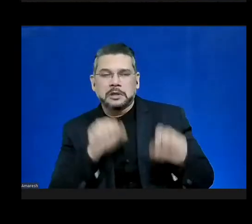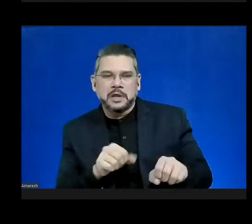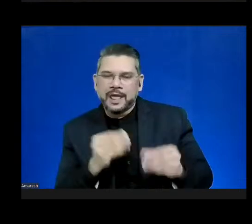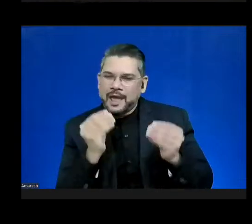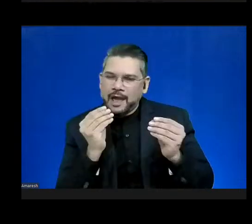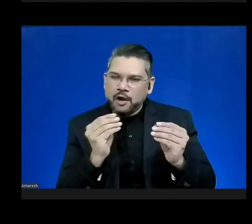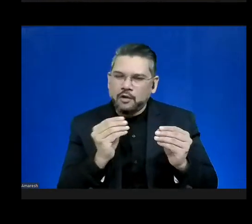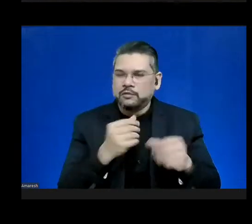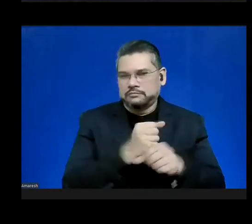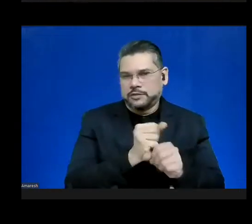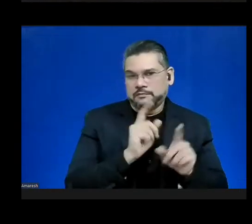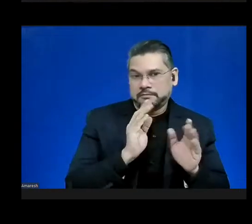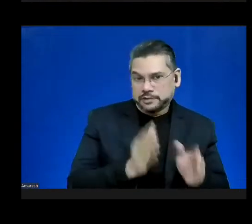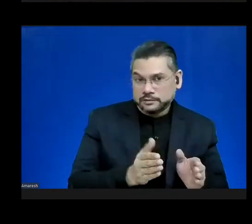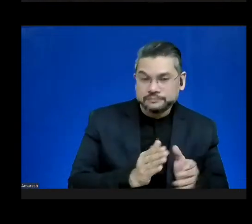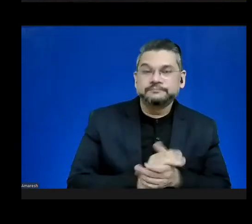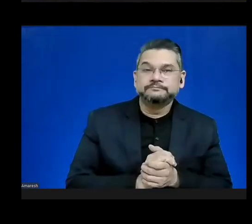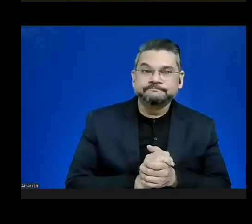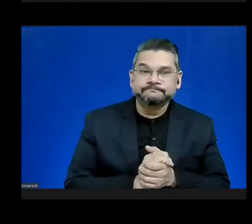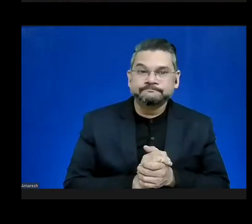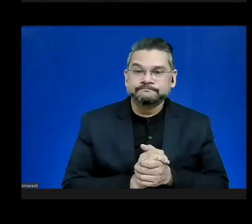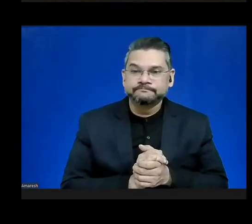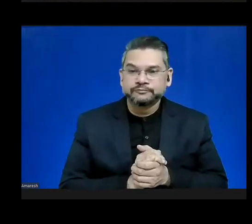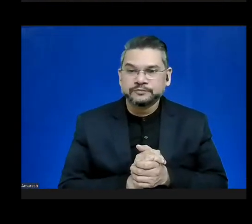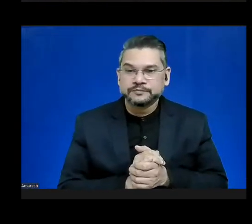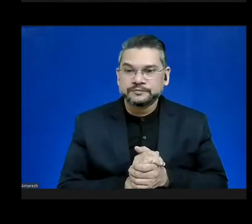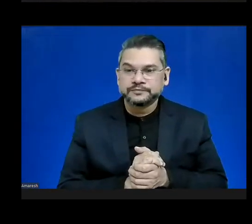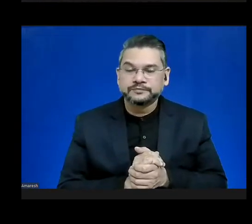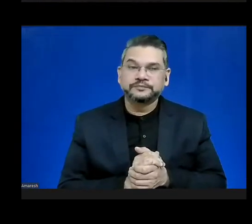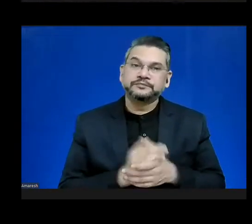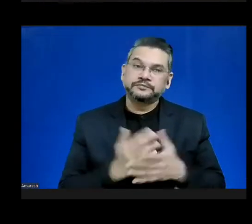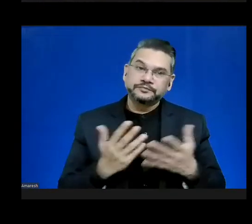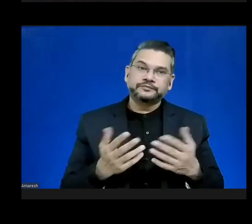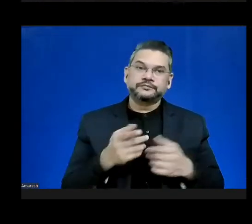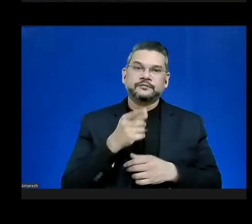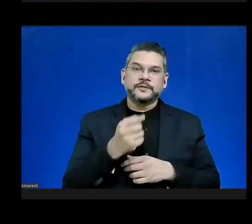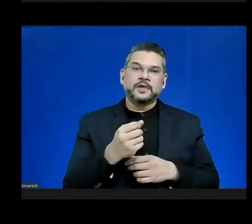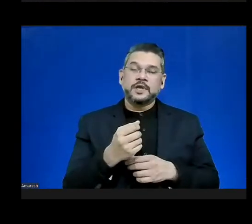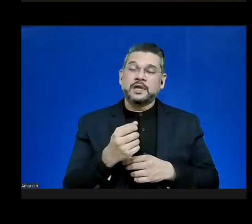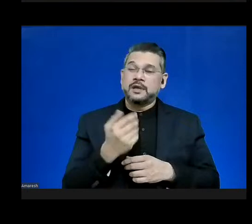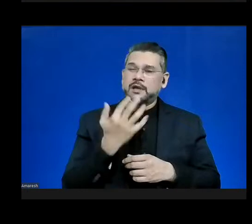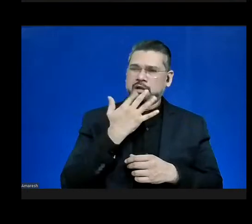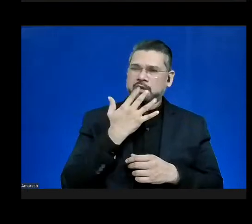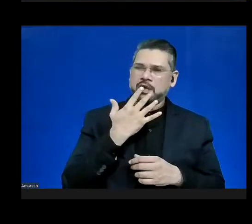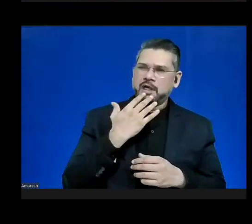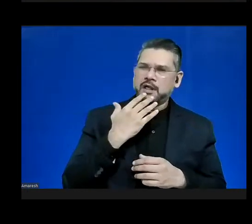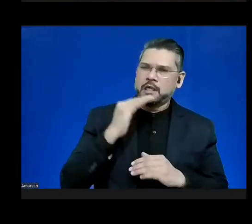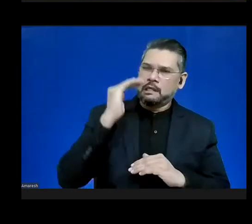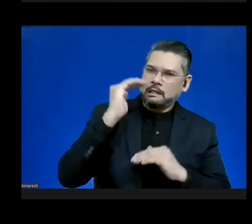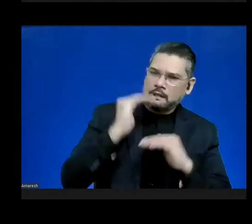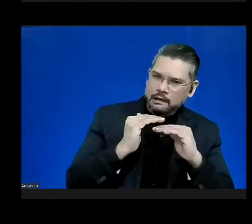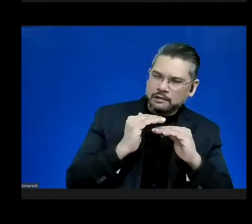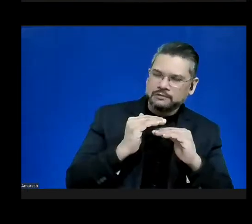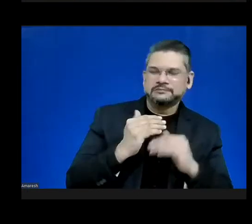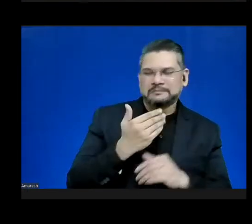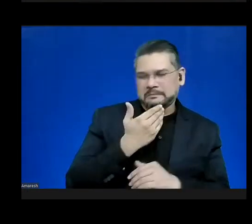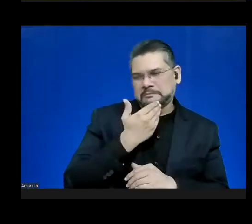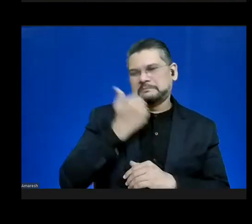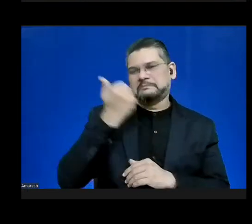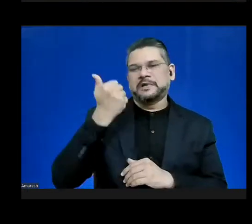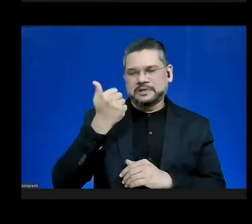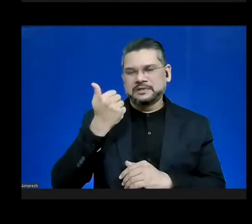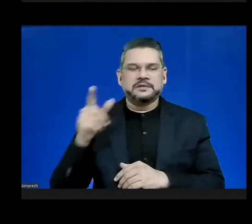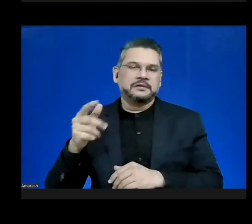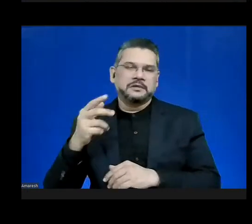Fewer colors you have, these will make things much better for visually impaired people.